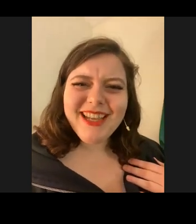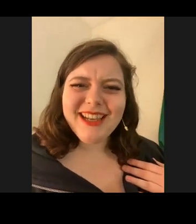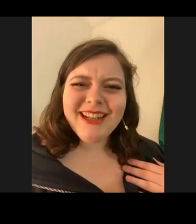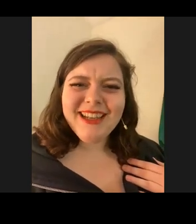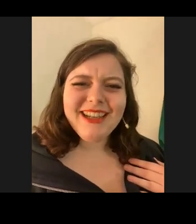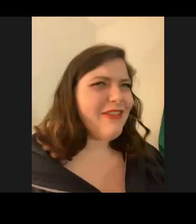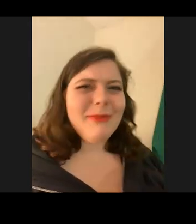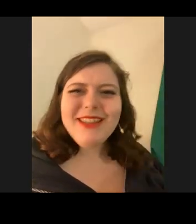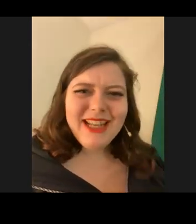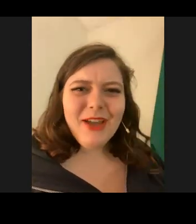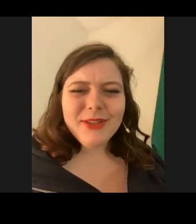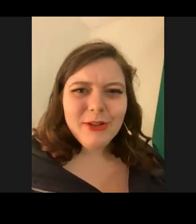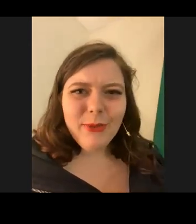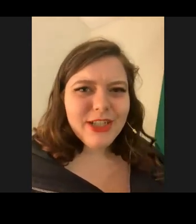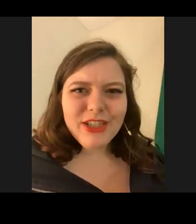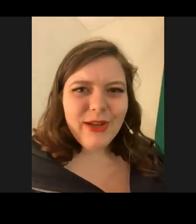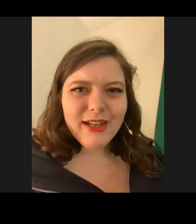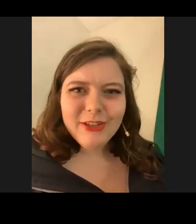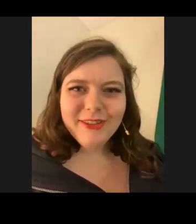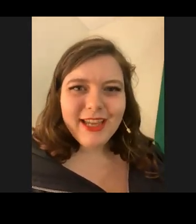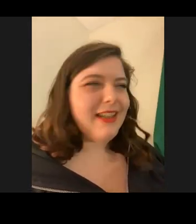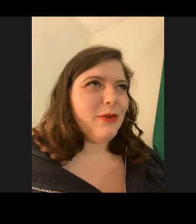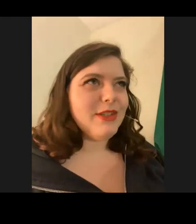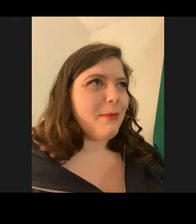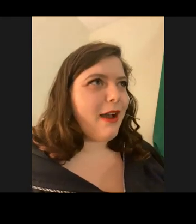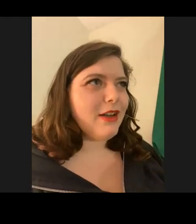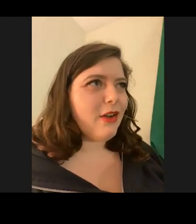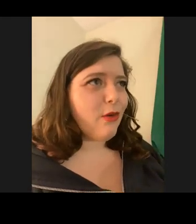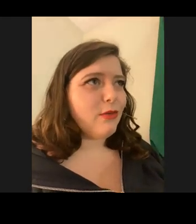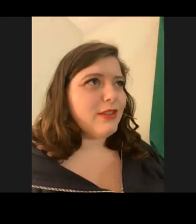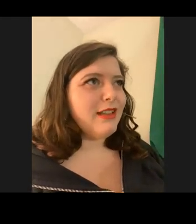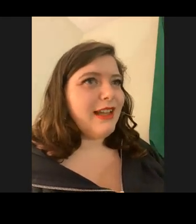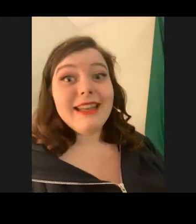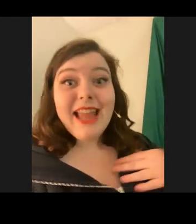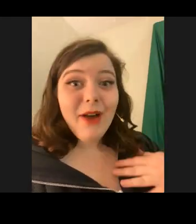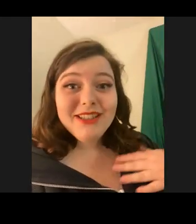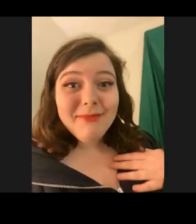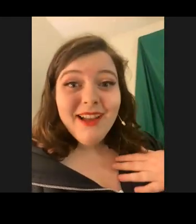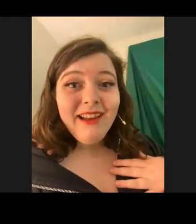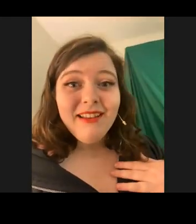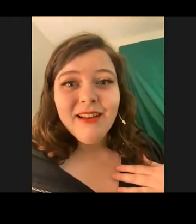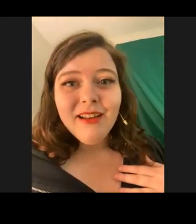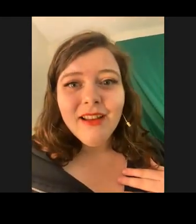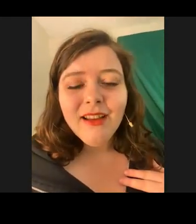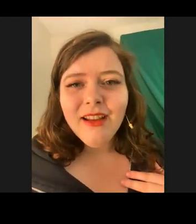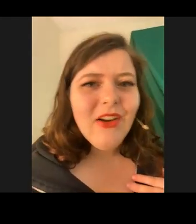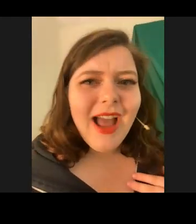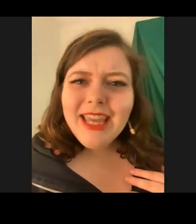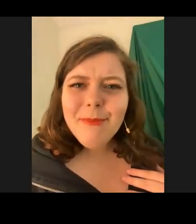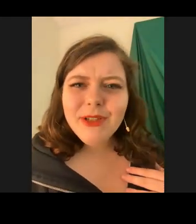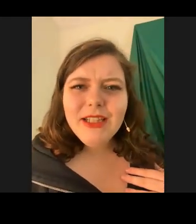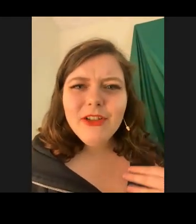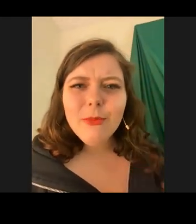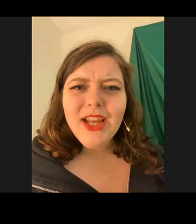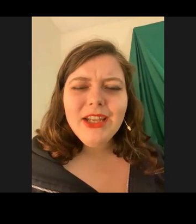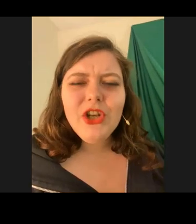never did. Giving me this house was the only way she knew how to do that. It was her pot of gold. And now it's mine. No, I